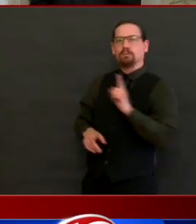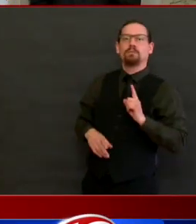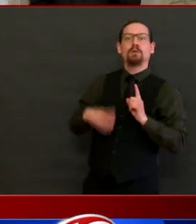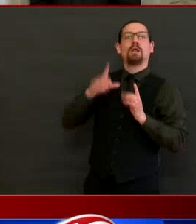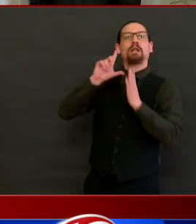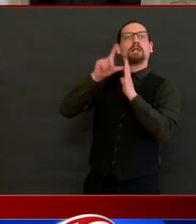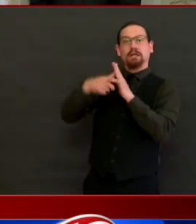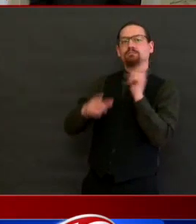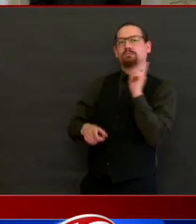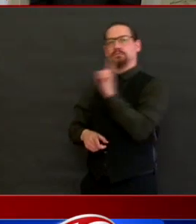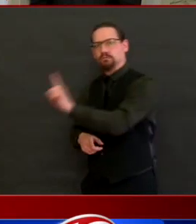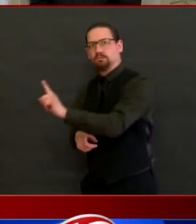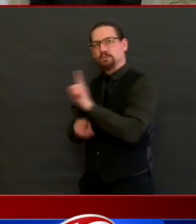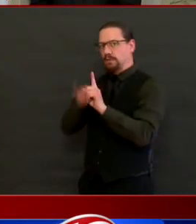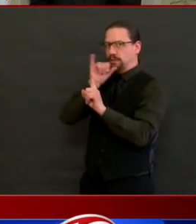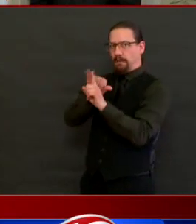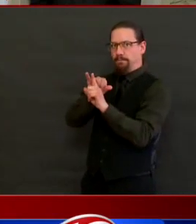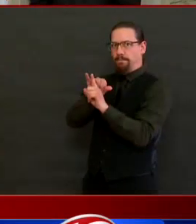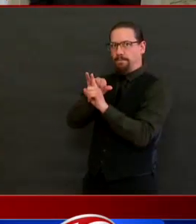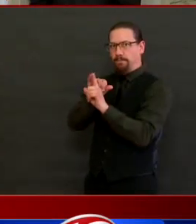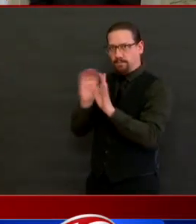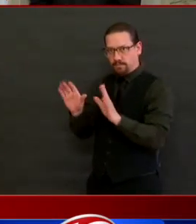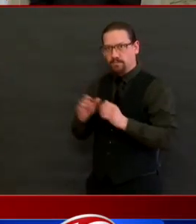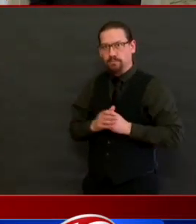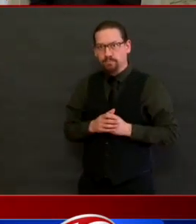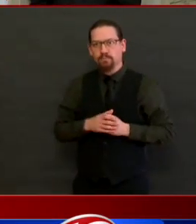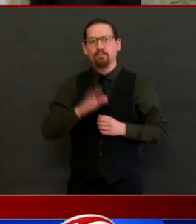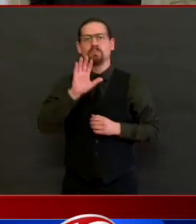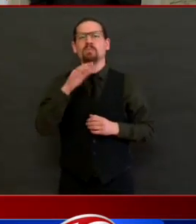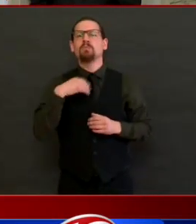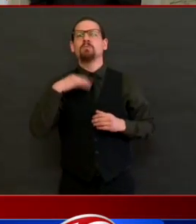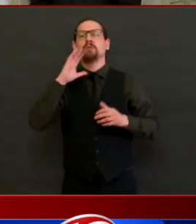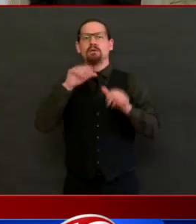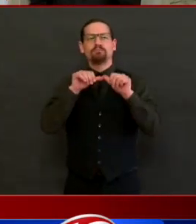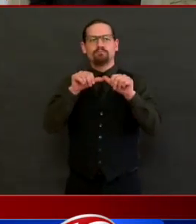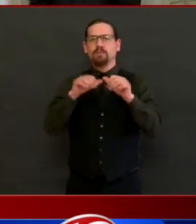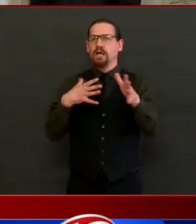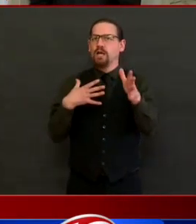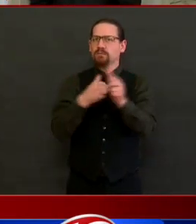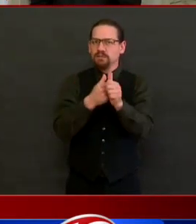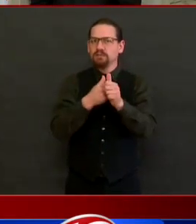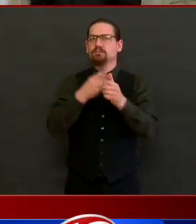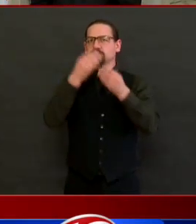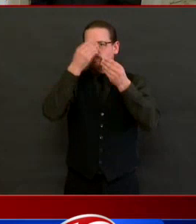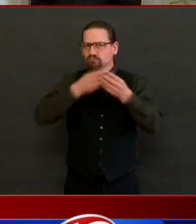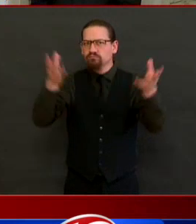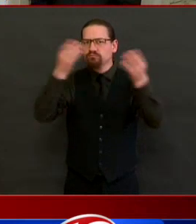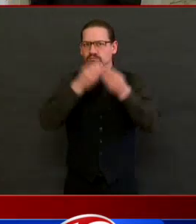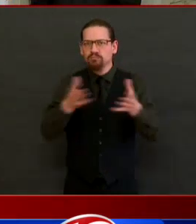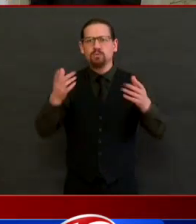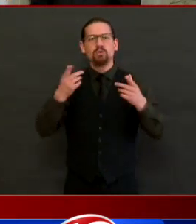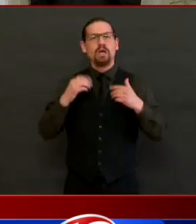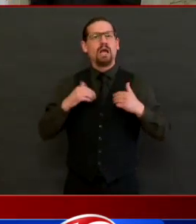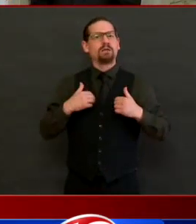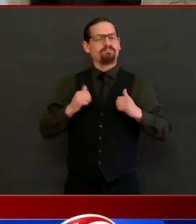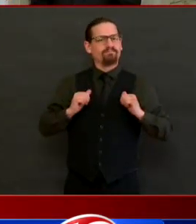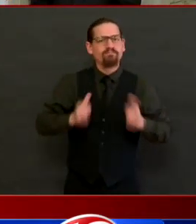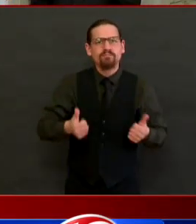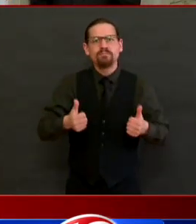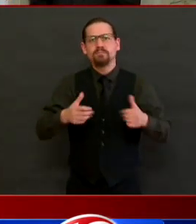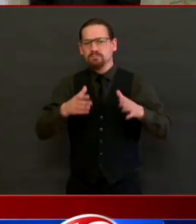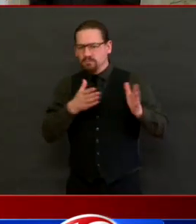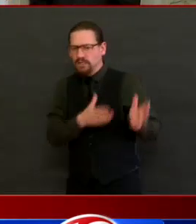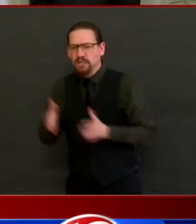share updates with you all as we continue to apply thoughtful, aggressive measures that are needed, knowing